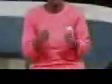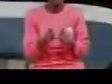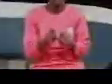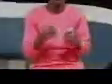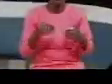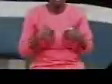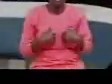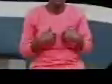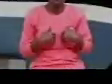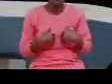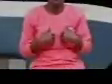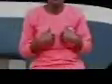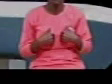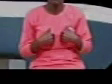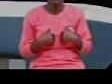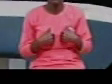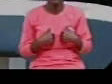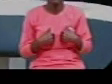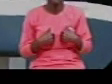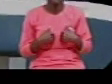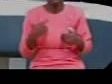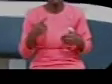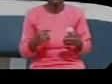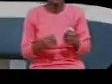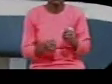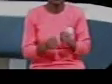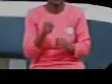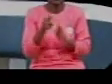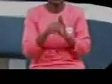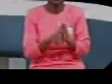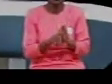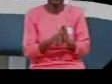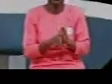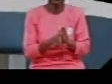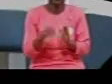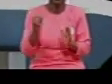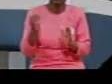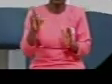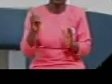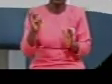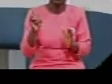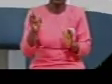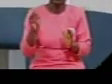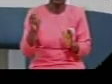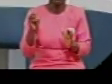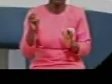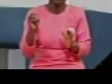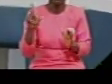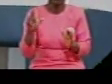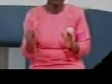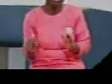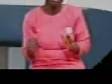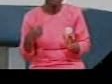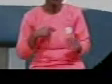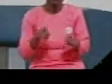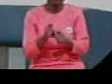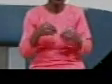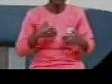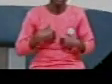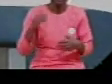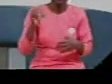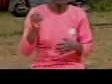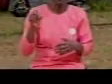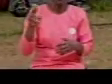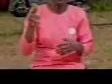We have His Highness Ademola Alao. We have Sunday Ezekiel, one of the